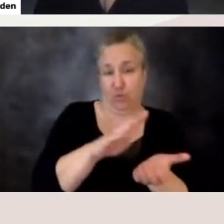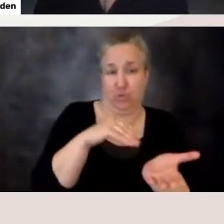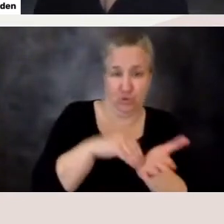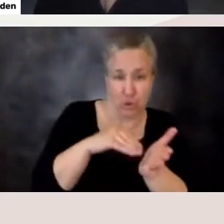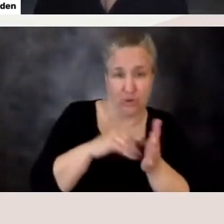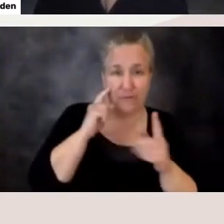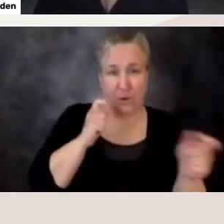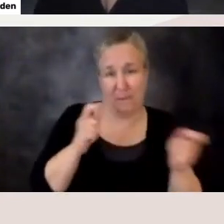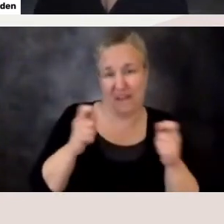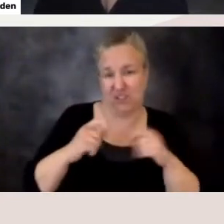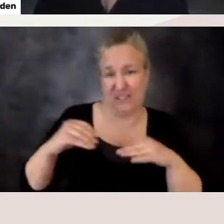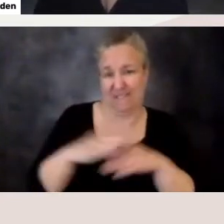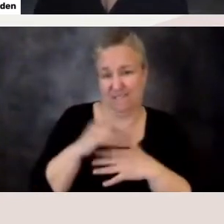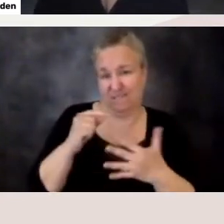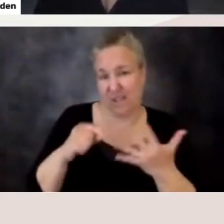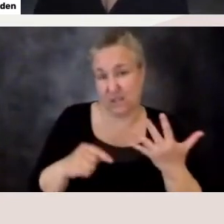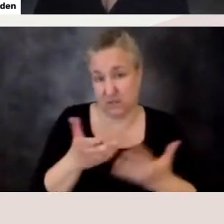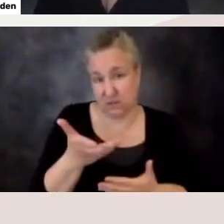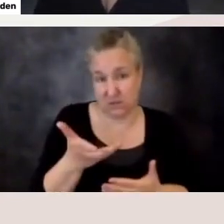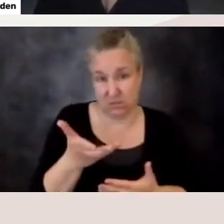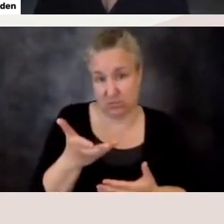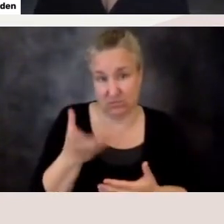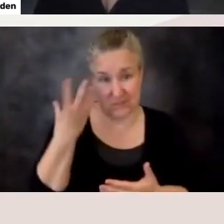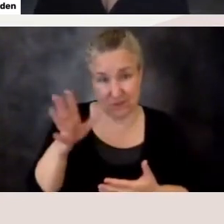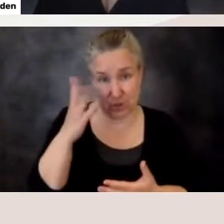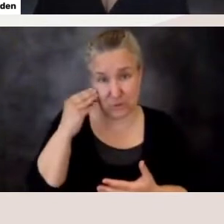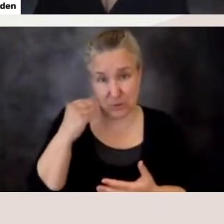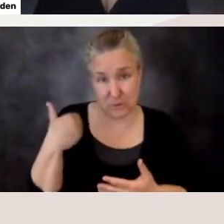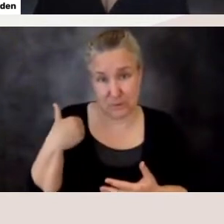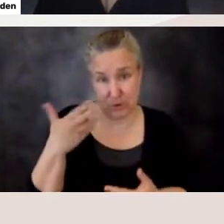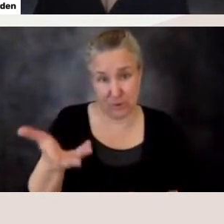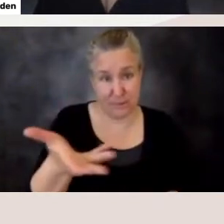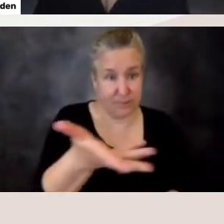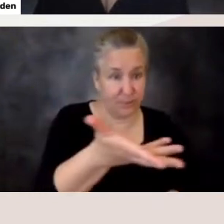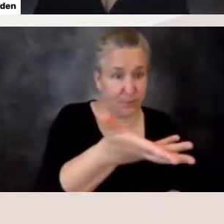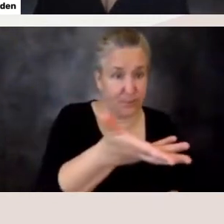side effects. Is that something any of you have experienced?